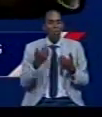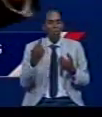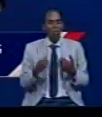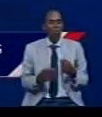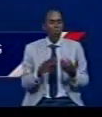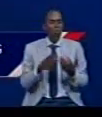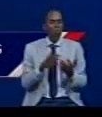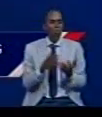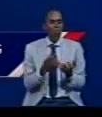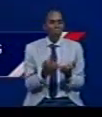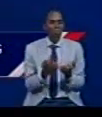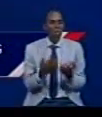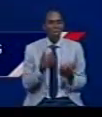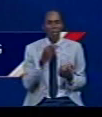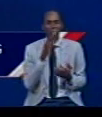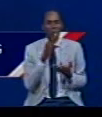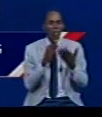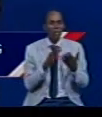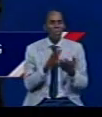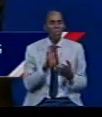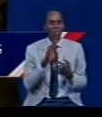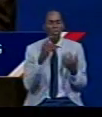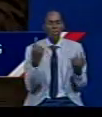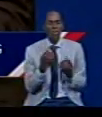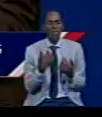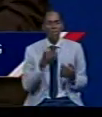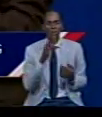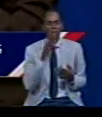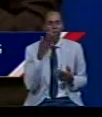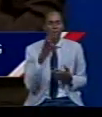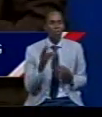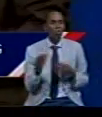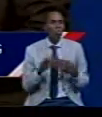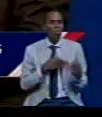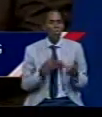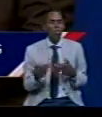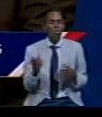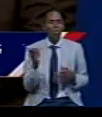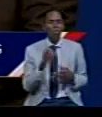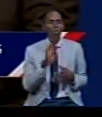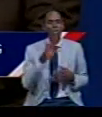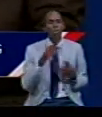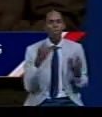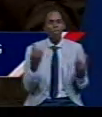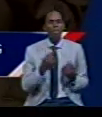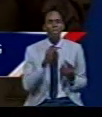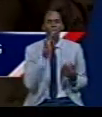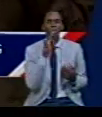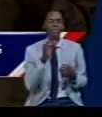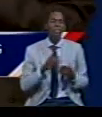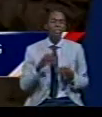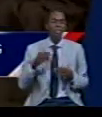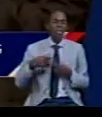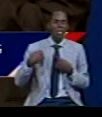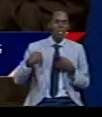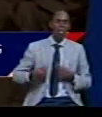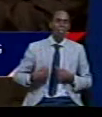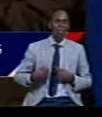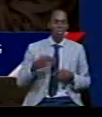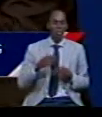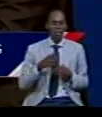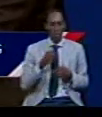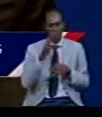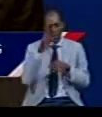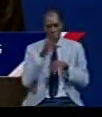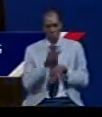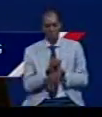been there, the sin has been there, no matter where the sin is, in the heart, in the habit, in the